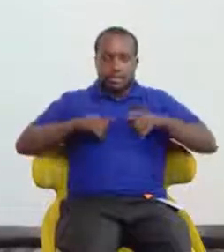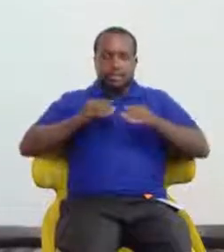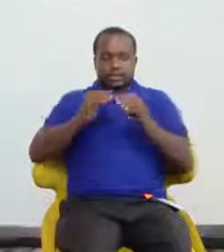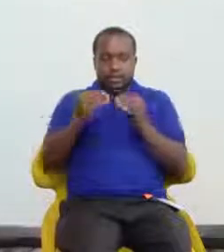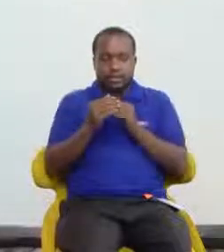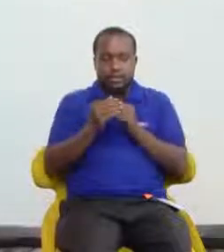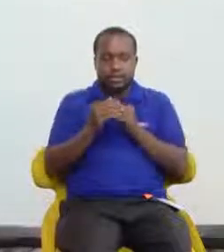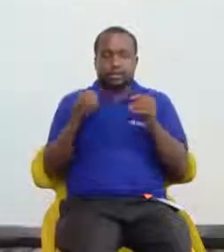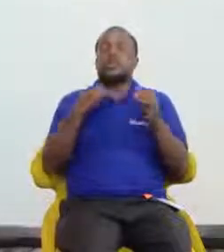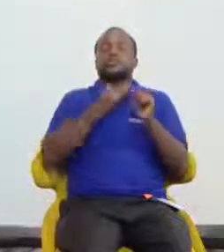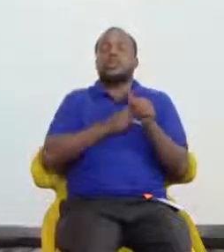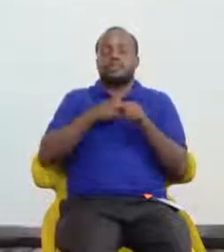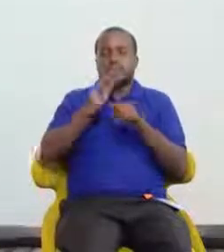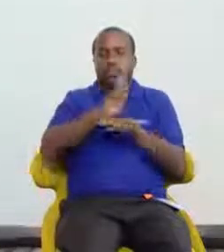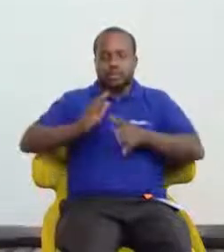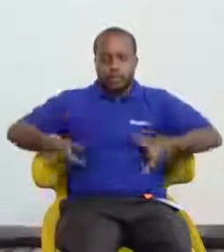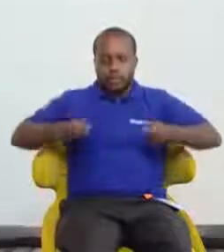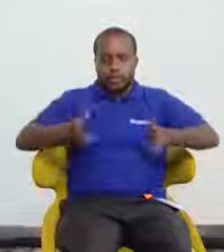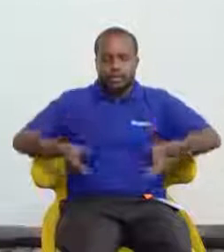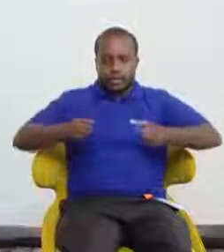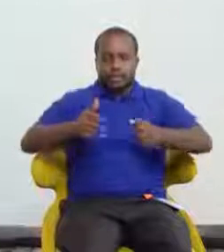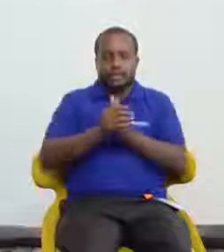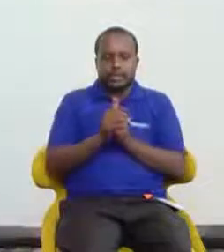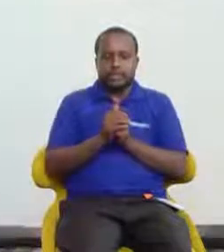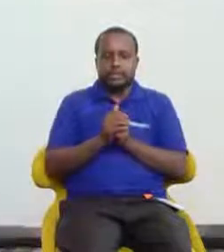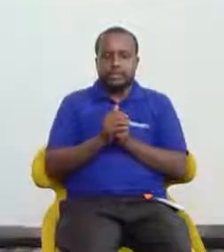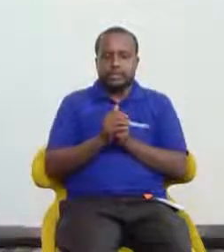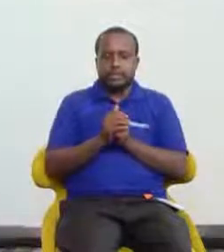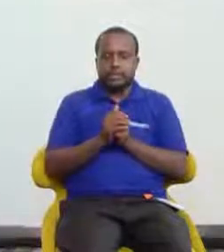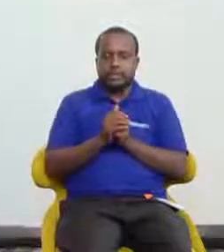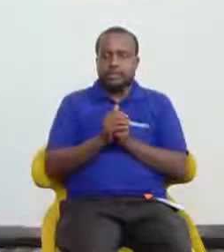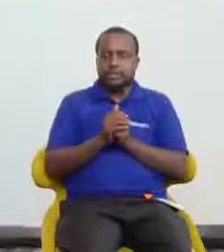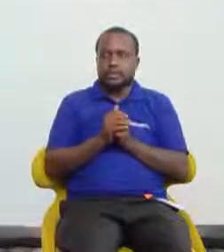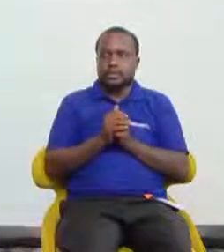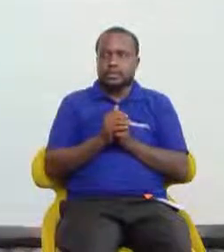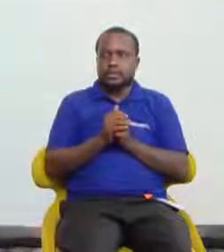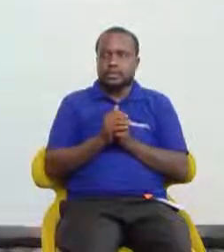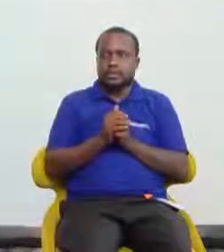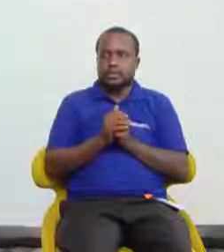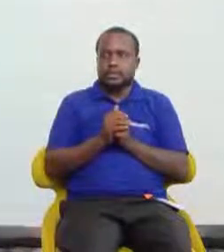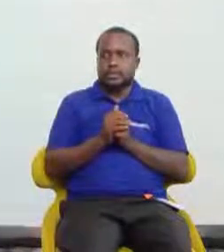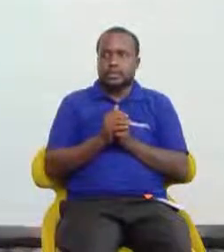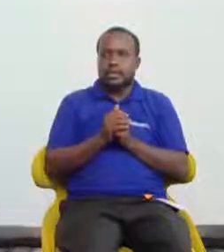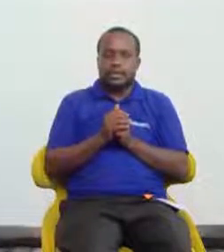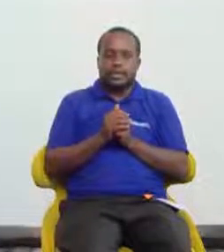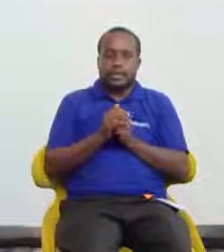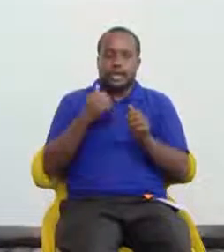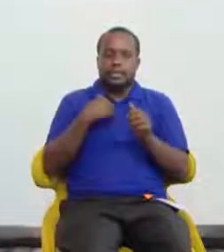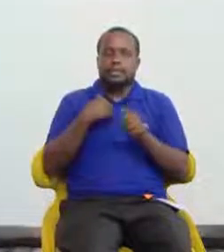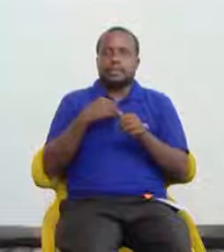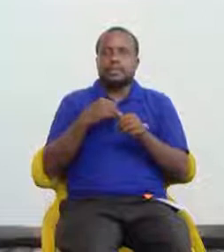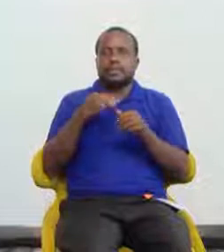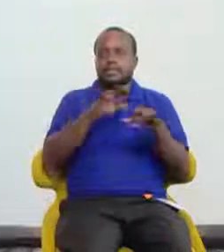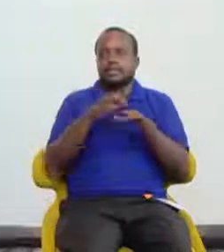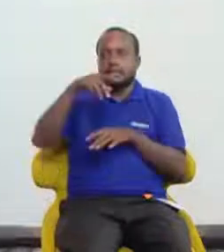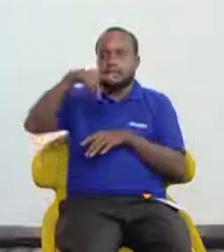I use a wheelchair, but though now I exit my wheelchair for now, but I'm a wheelchair user. And I'm a polio victim at the same time,